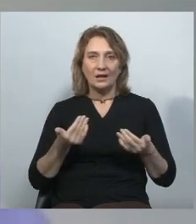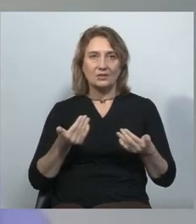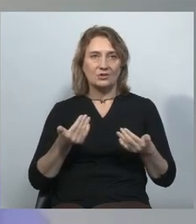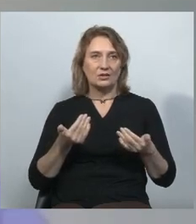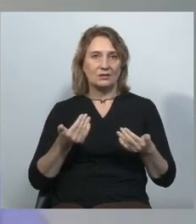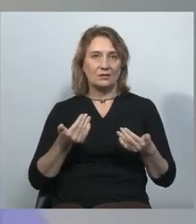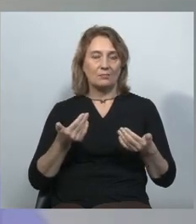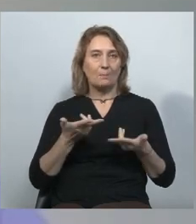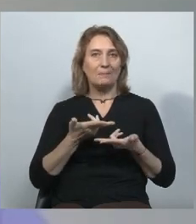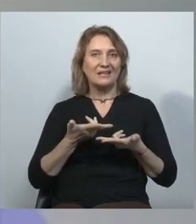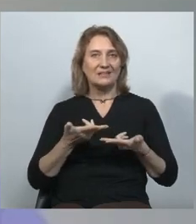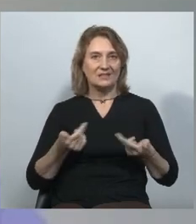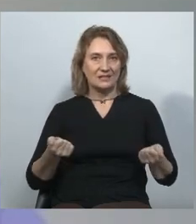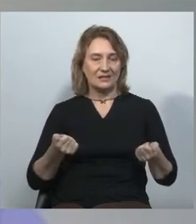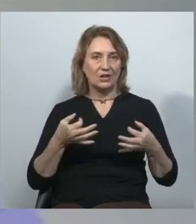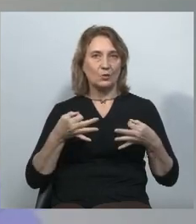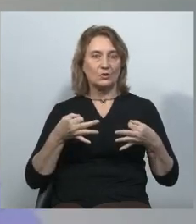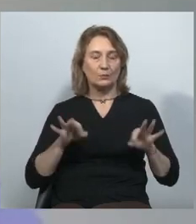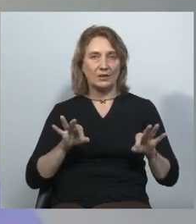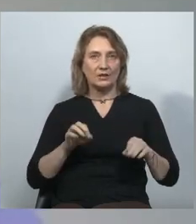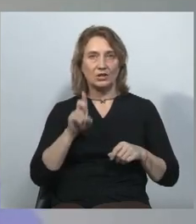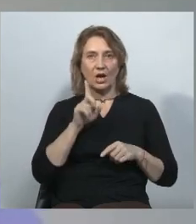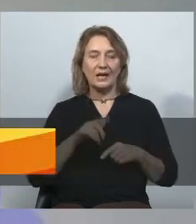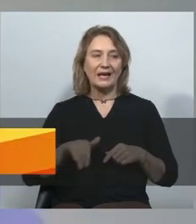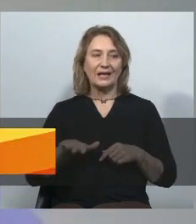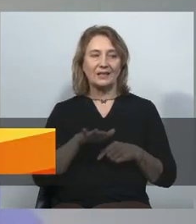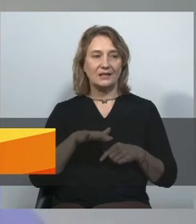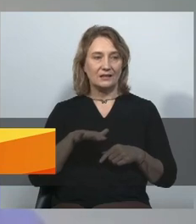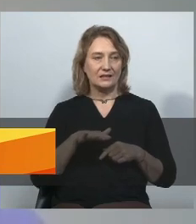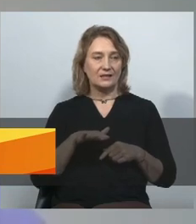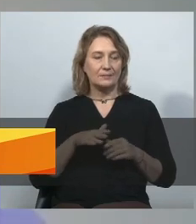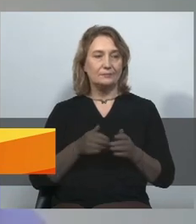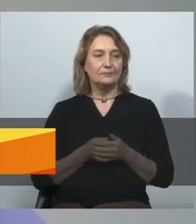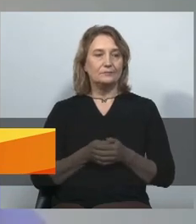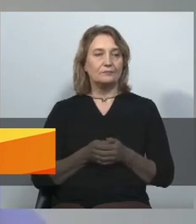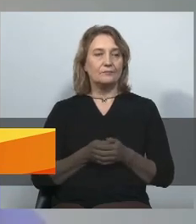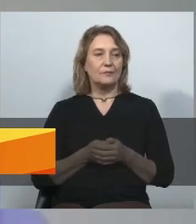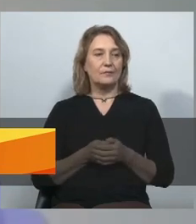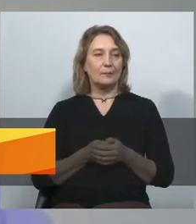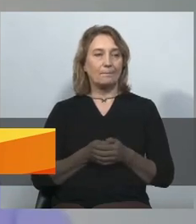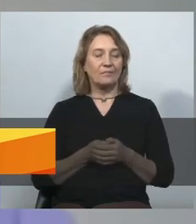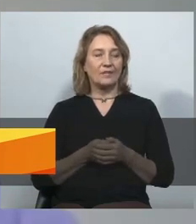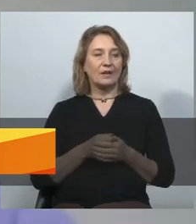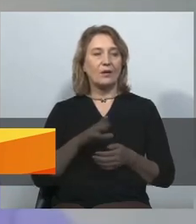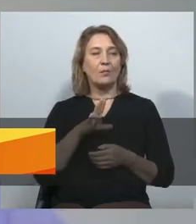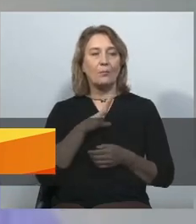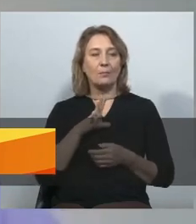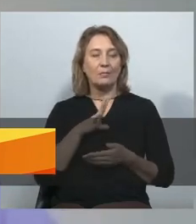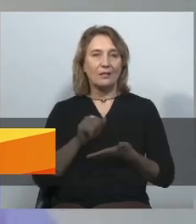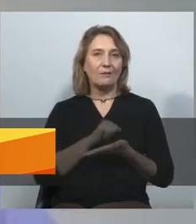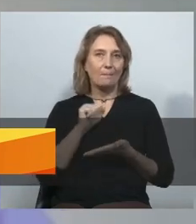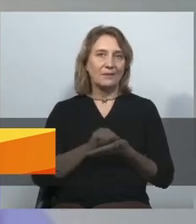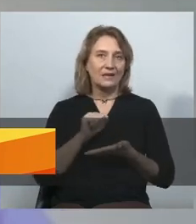There were much less news websites before, news outlets before, but now